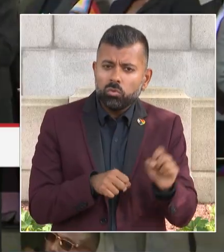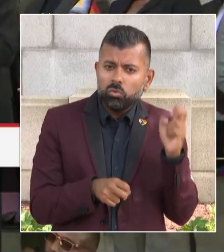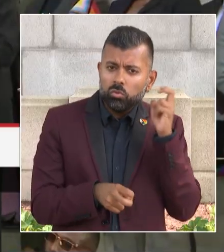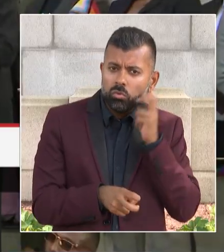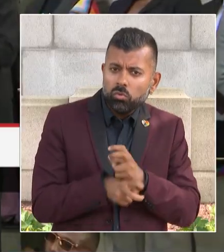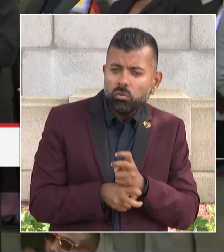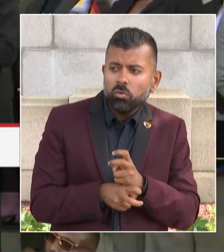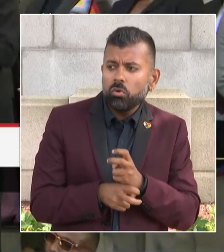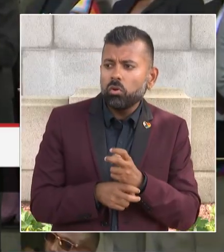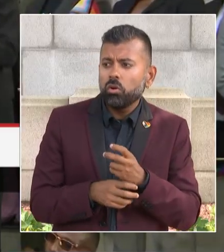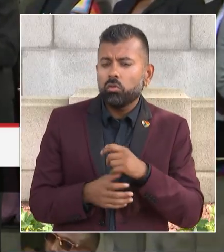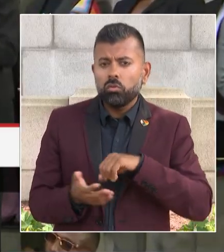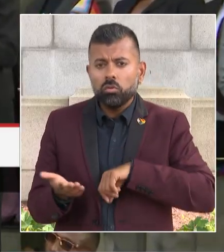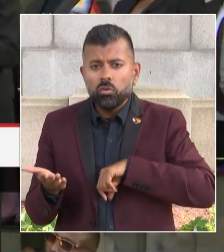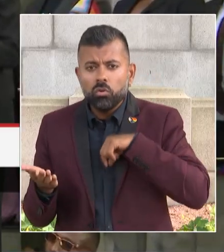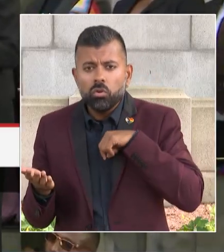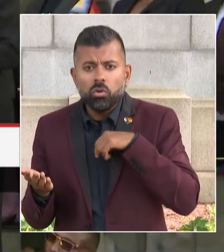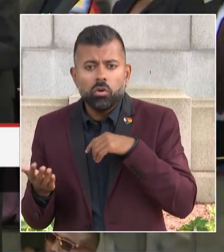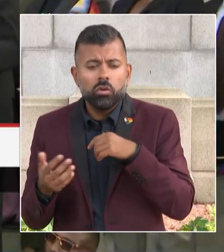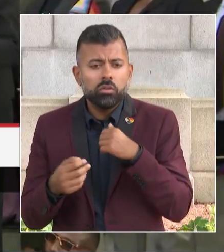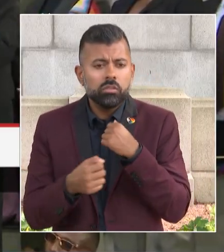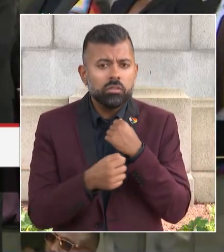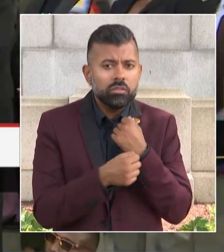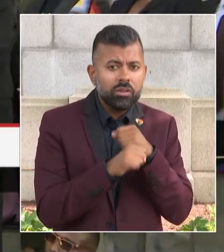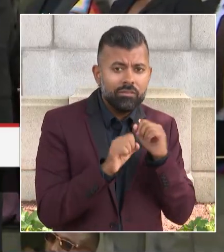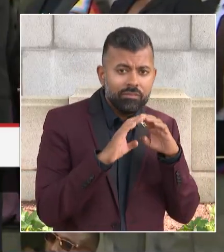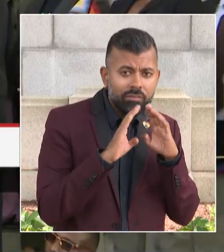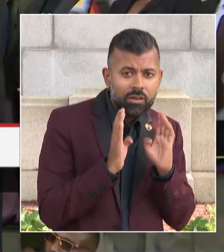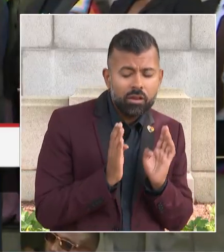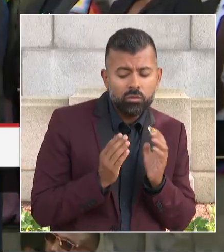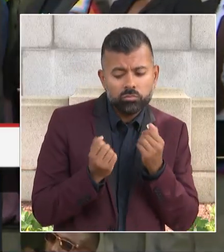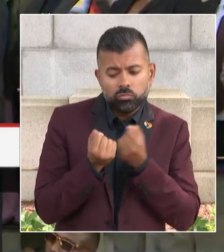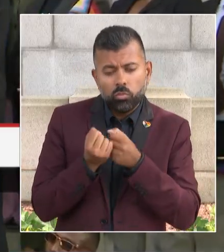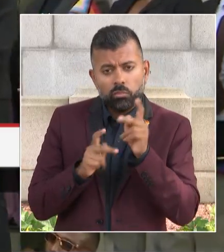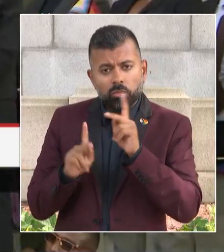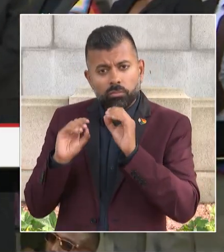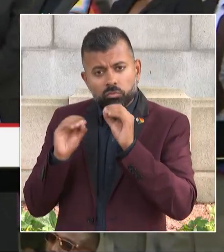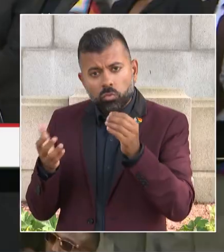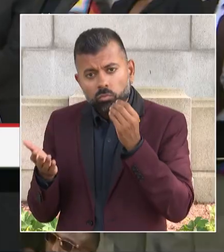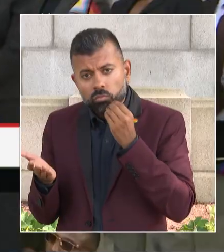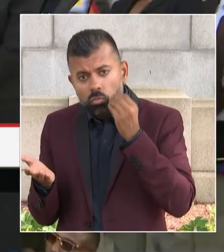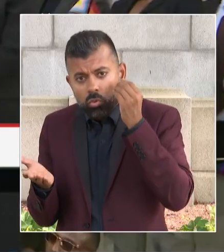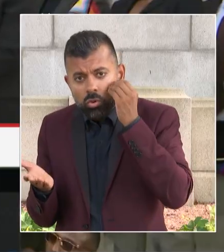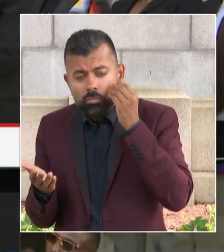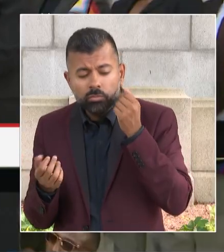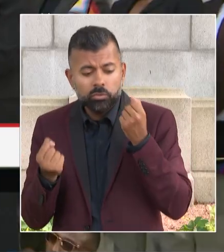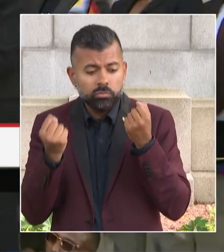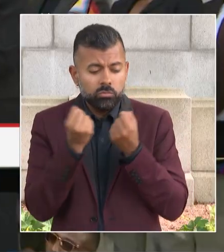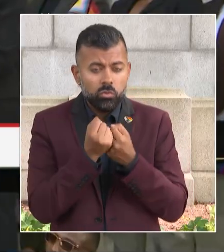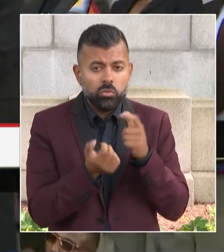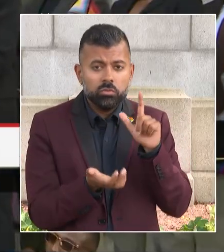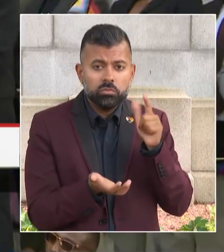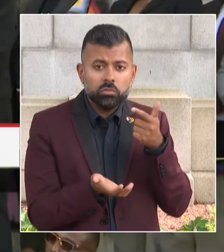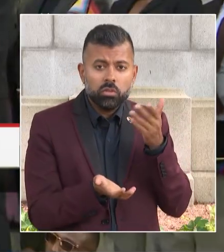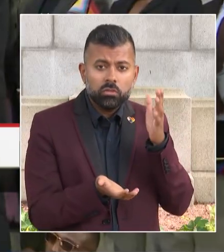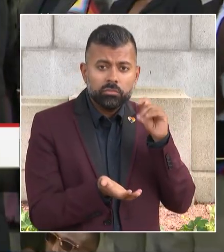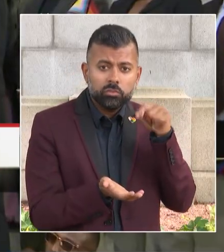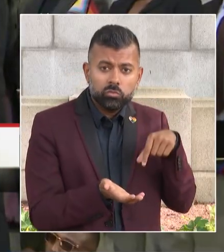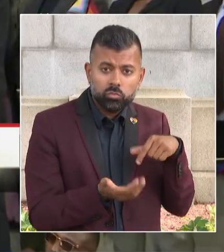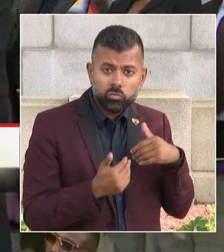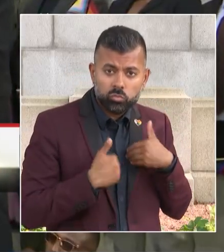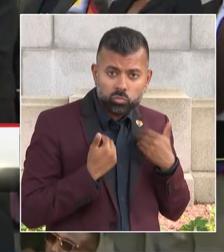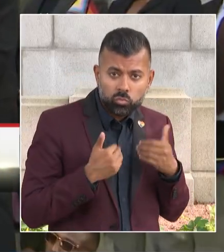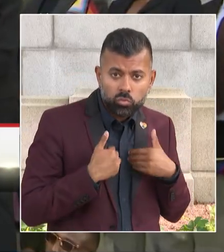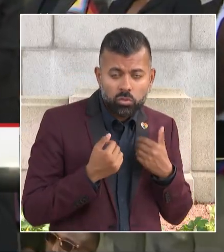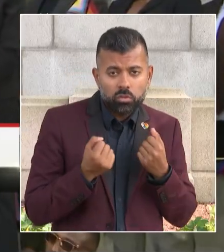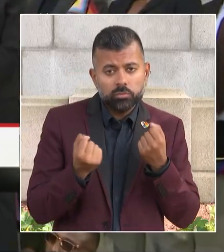those experiencing homelessness, supporting our LGBTQ youth, ensuring that there are civil rights upheld for every